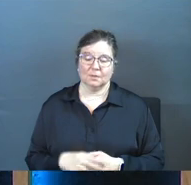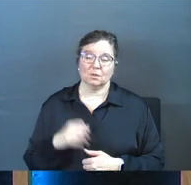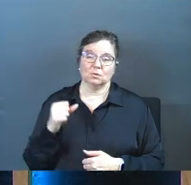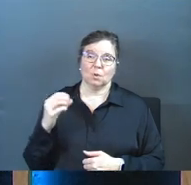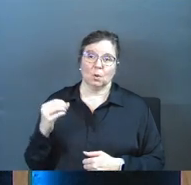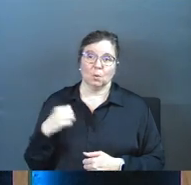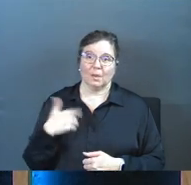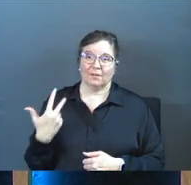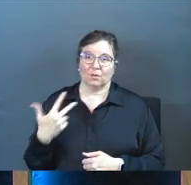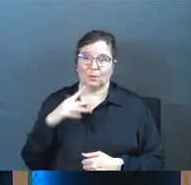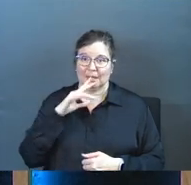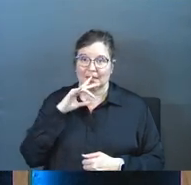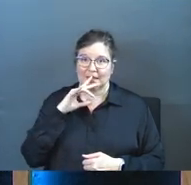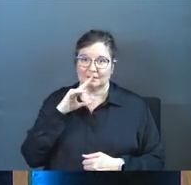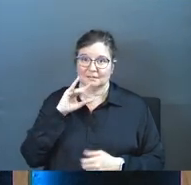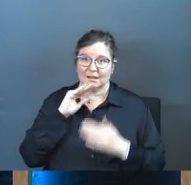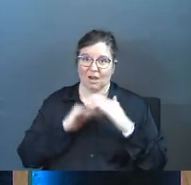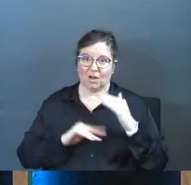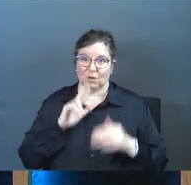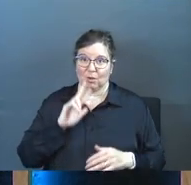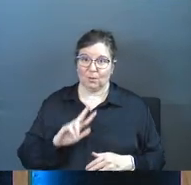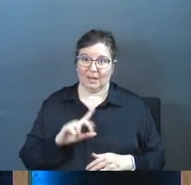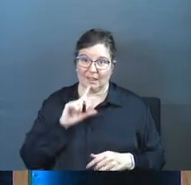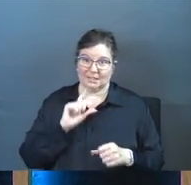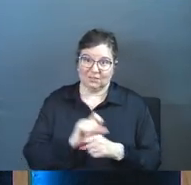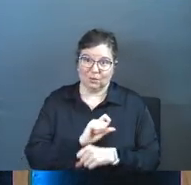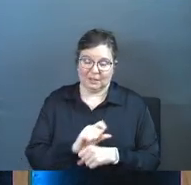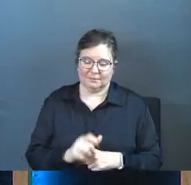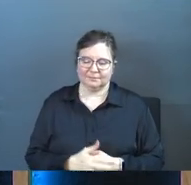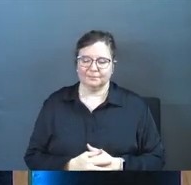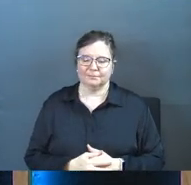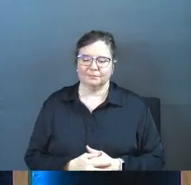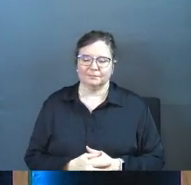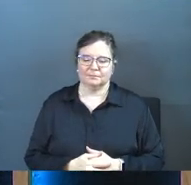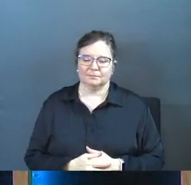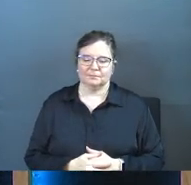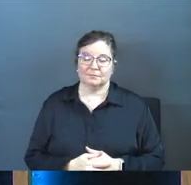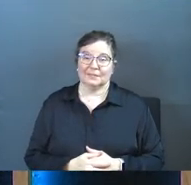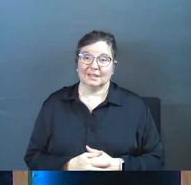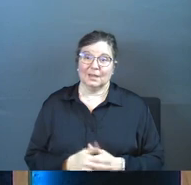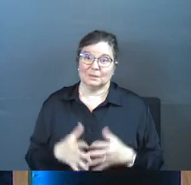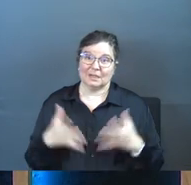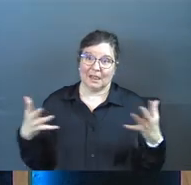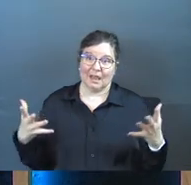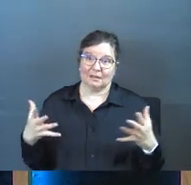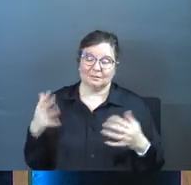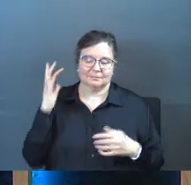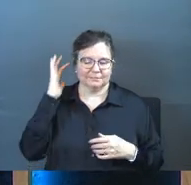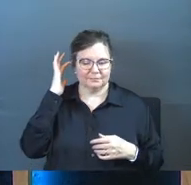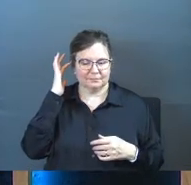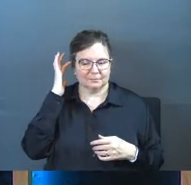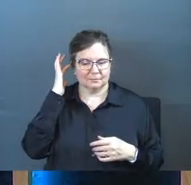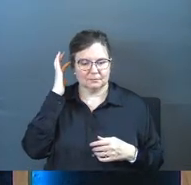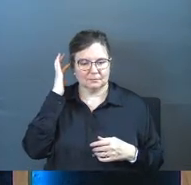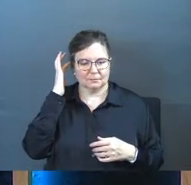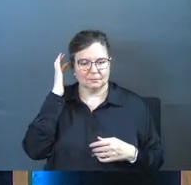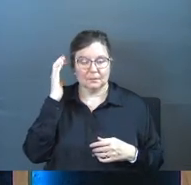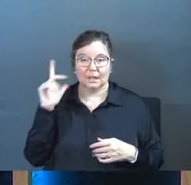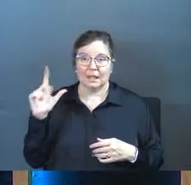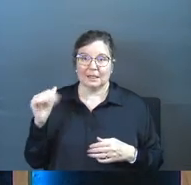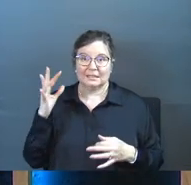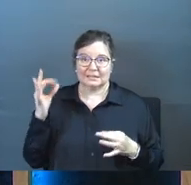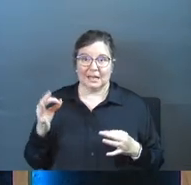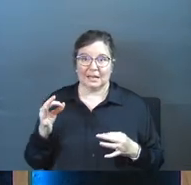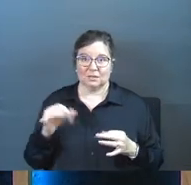So we had three kids under 3 years old, and that's for real. It was a lot. And